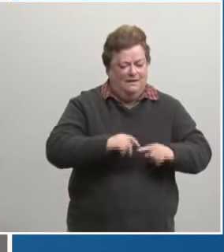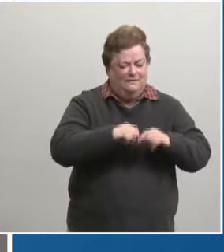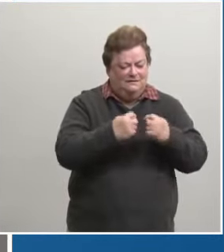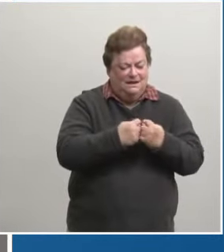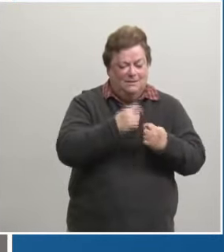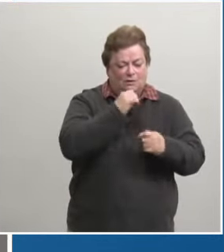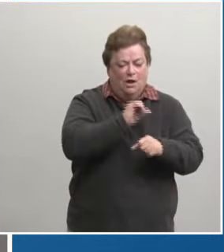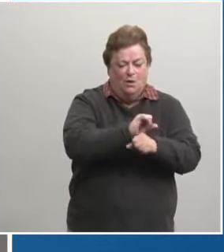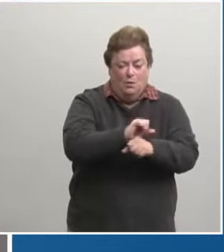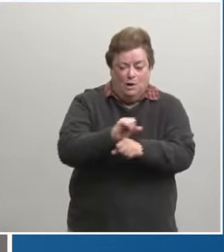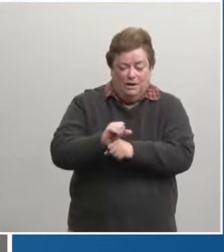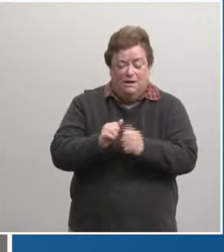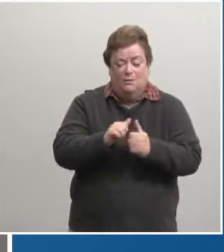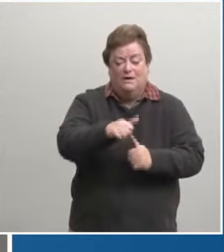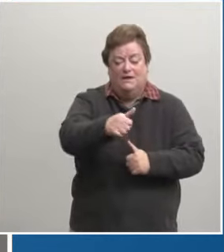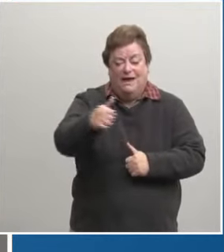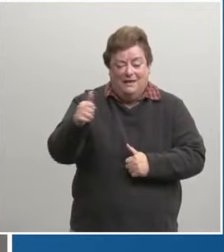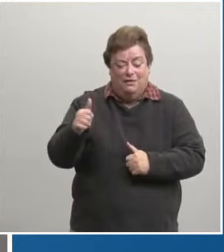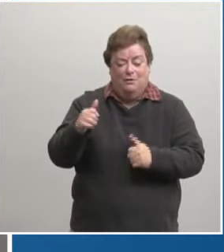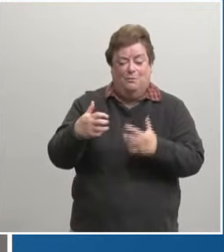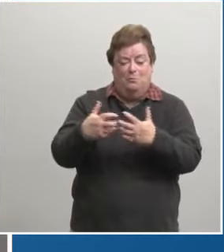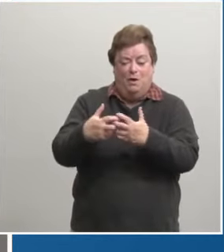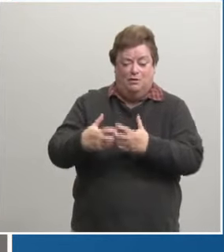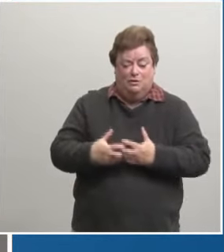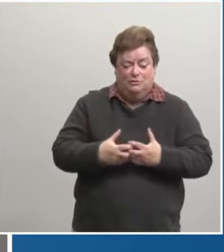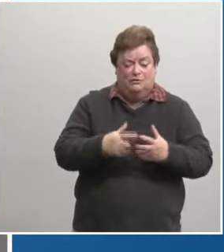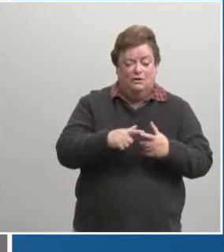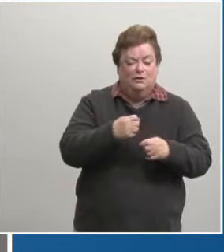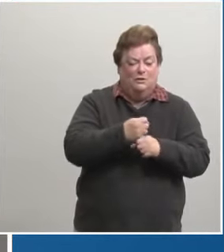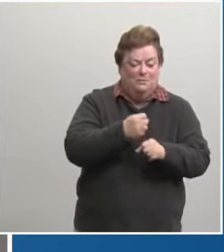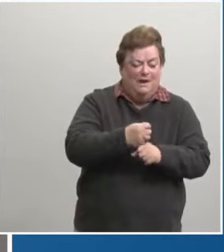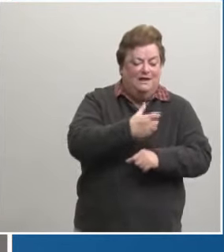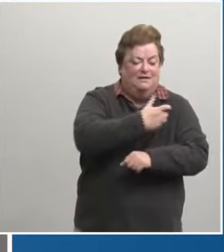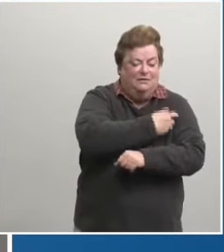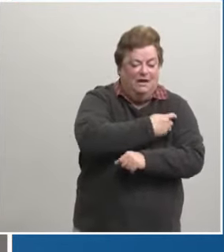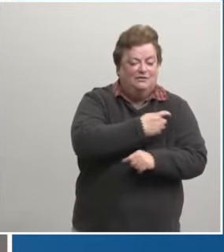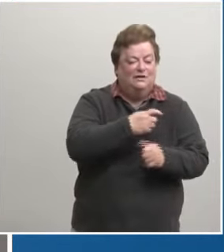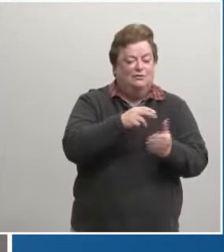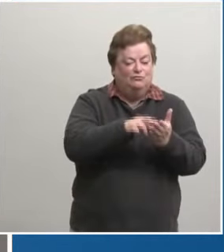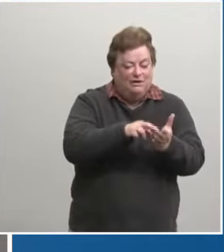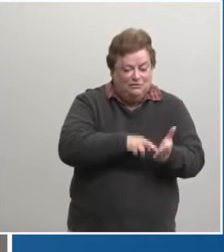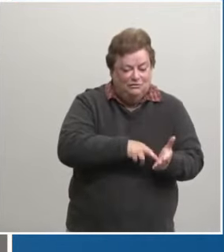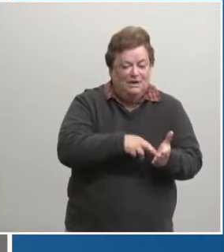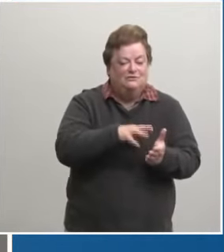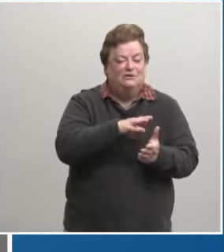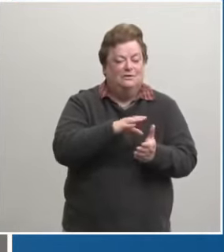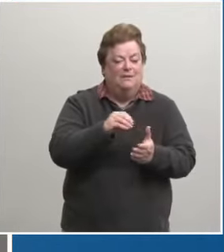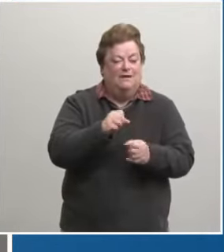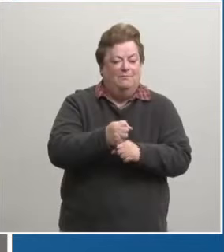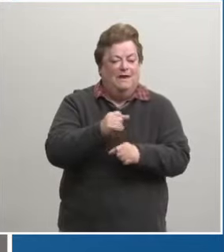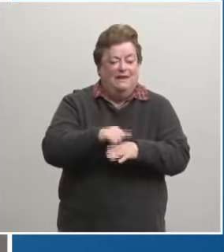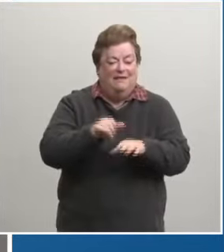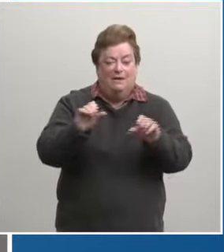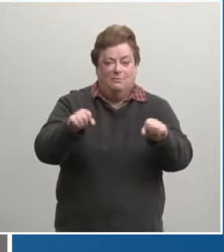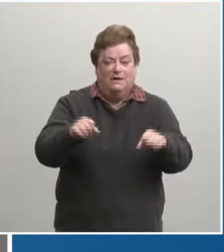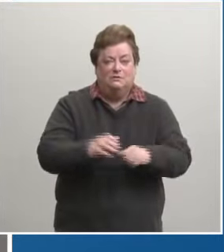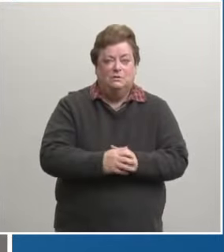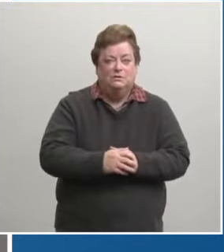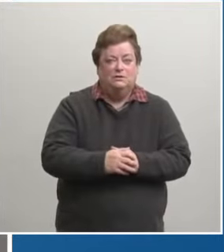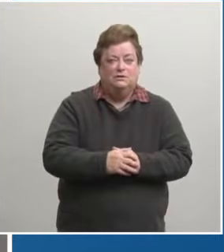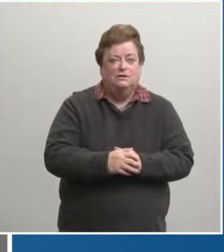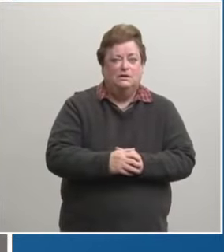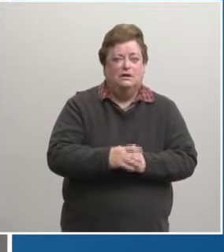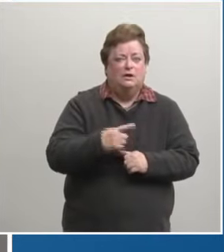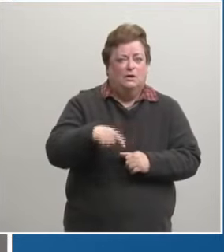so many community partners to make vaccine registrations and community vaccination clinics possible. You'll hear about how our health team